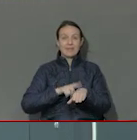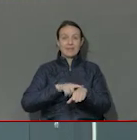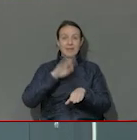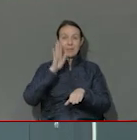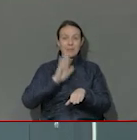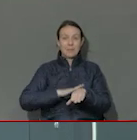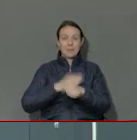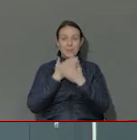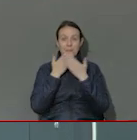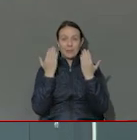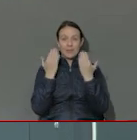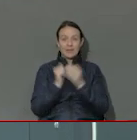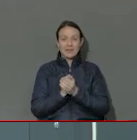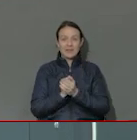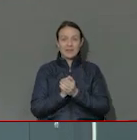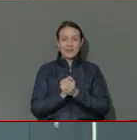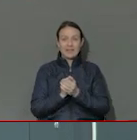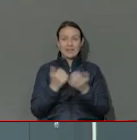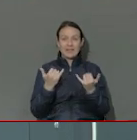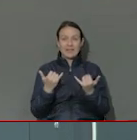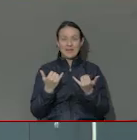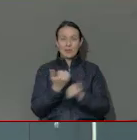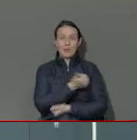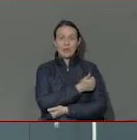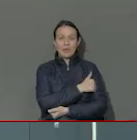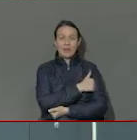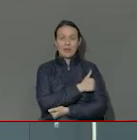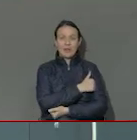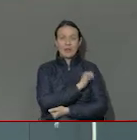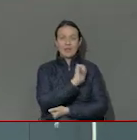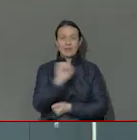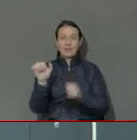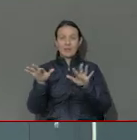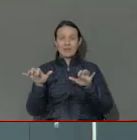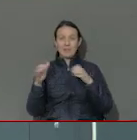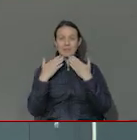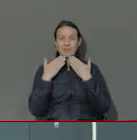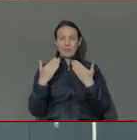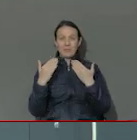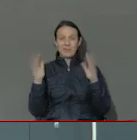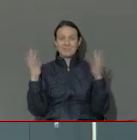up and I would like to wish you all the best. Thank you.